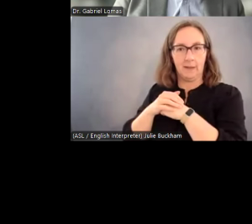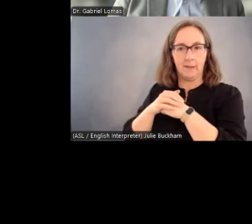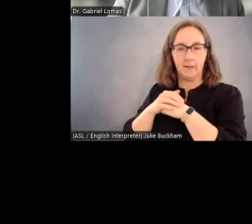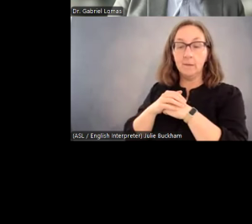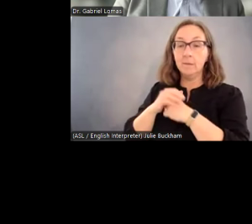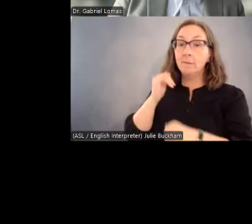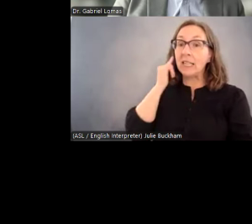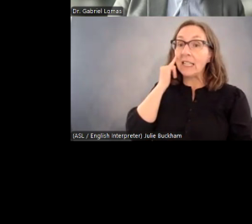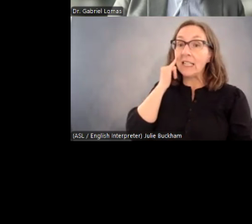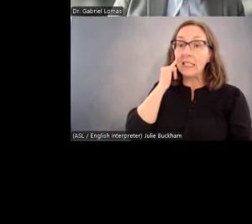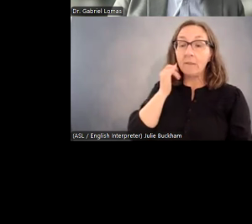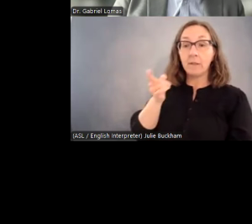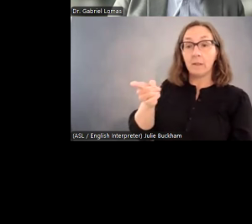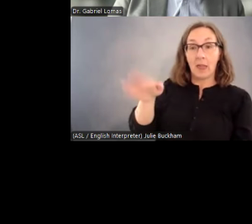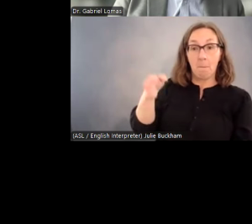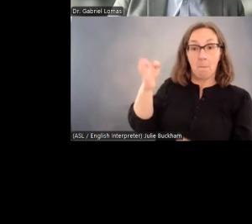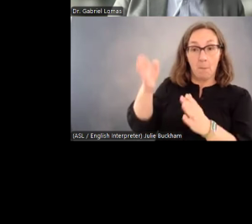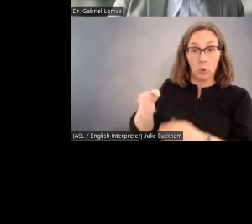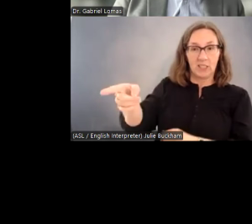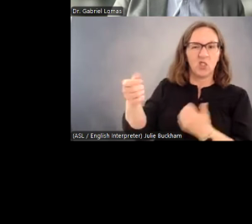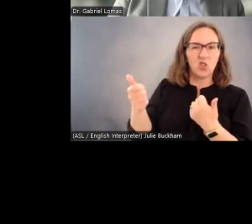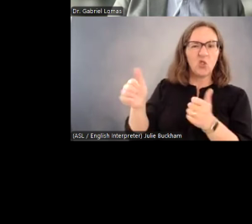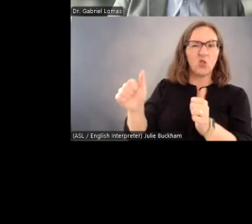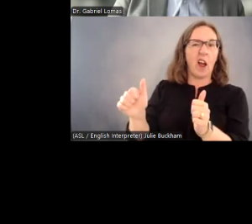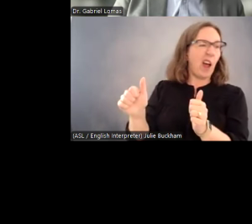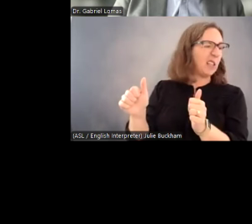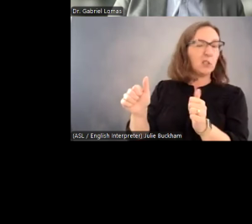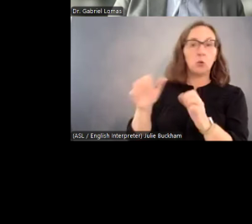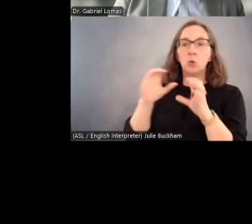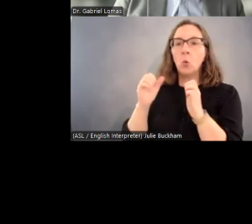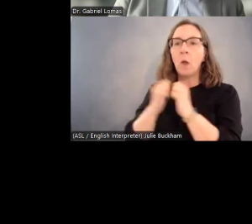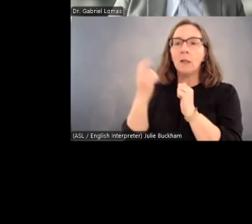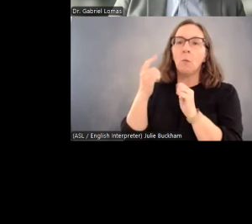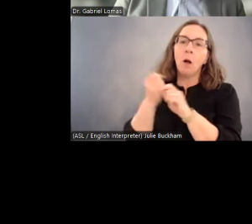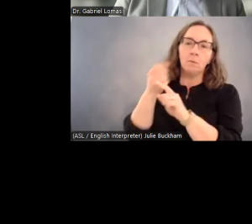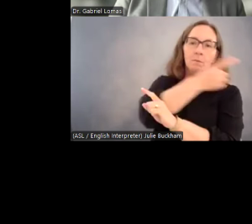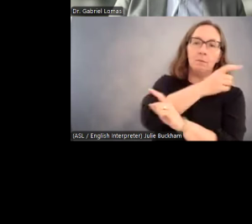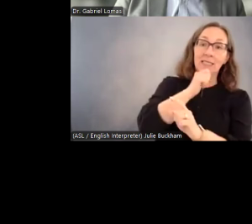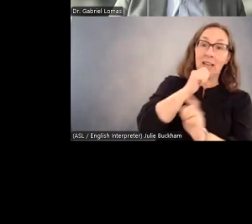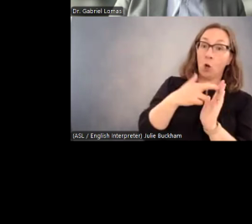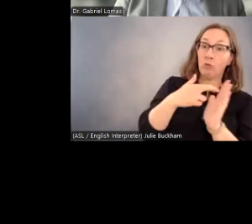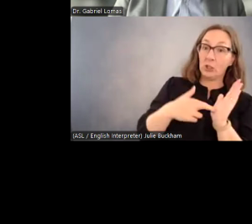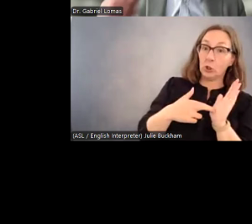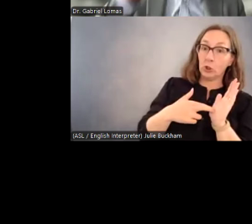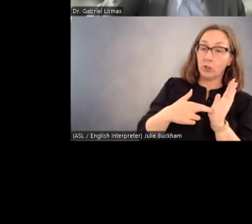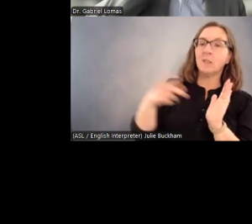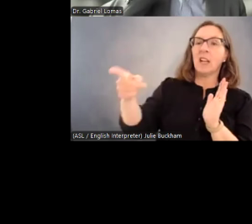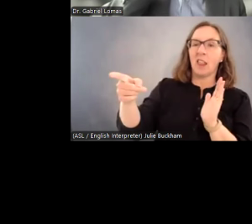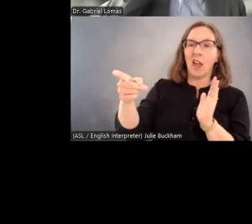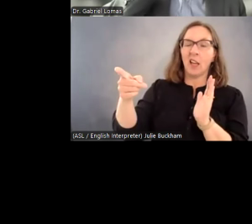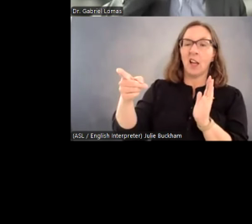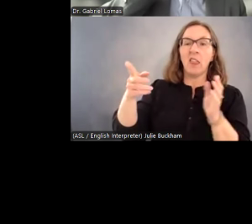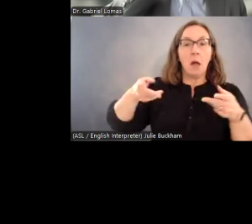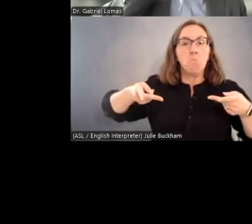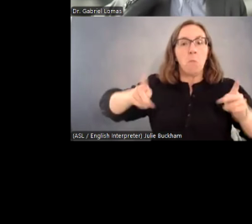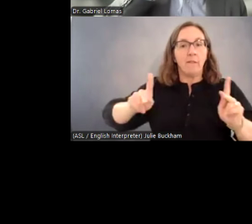evidence that that individual tries to communicate with someone who is not registered, that privilege is lost. As